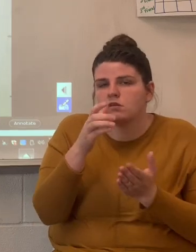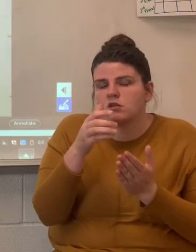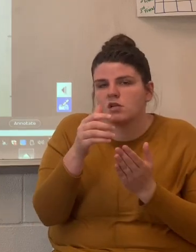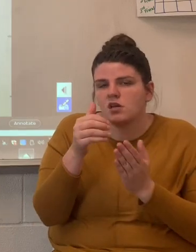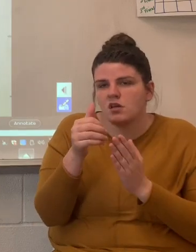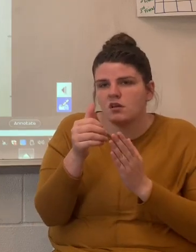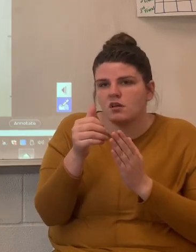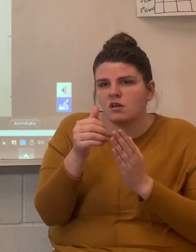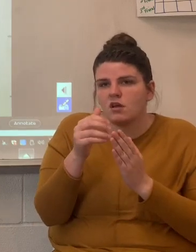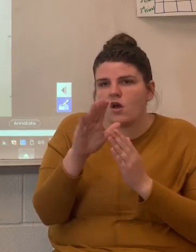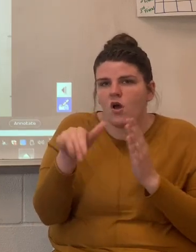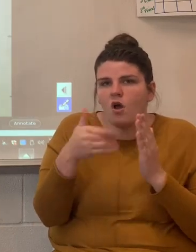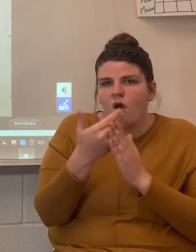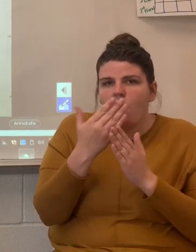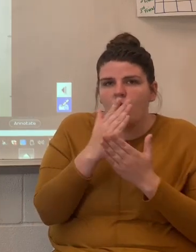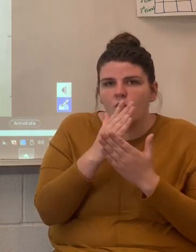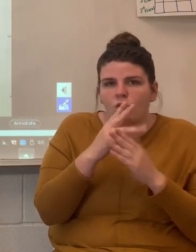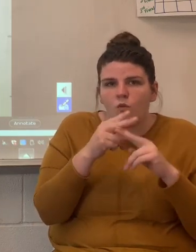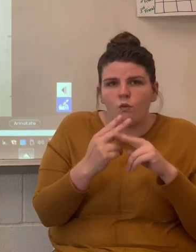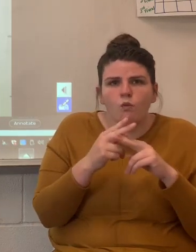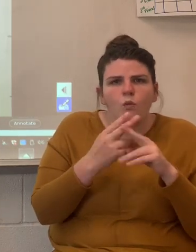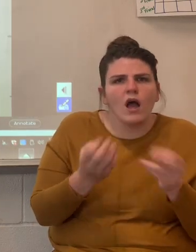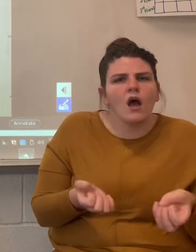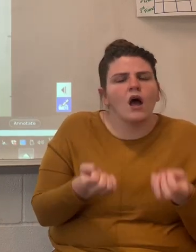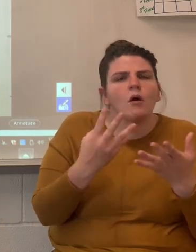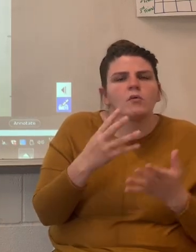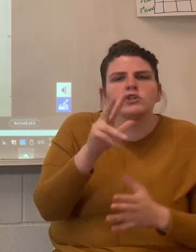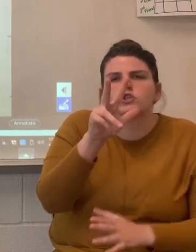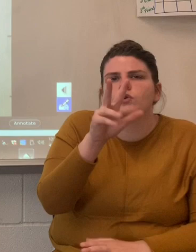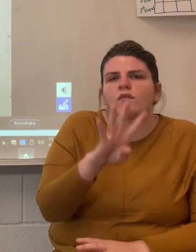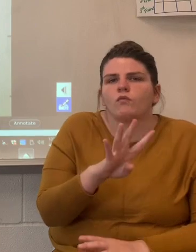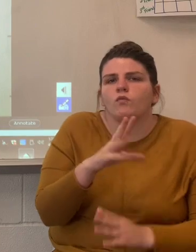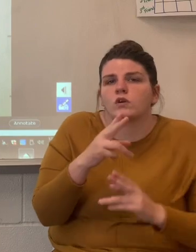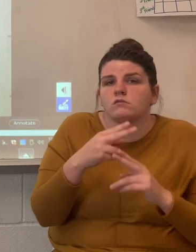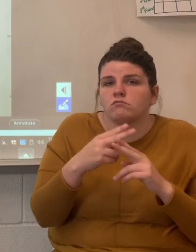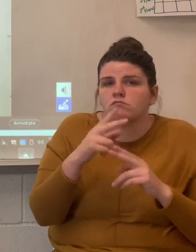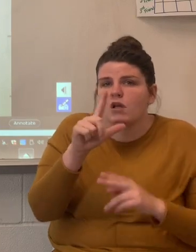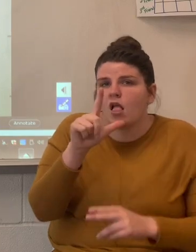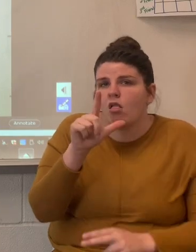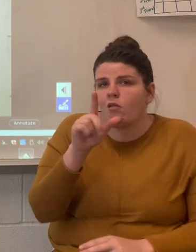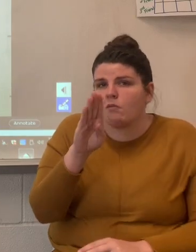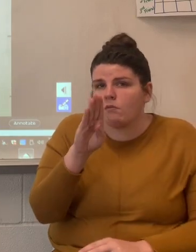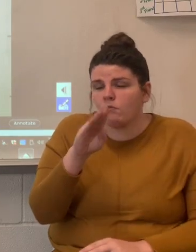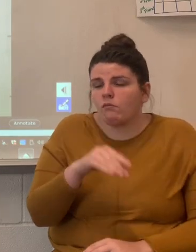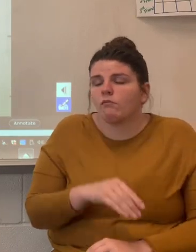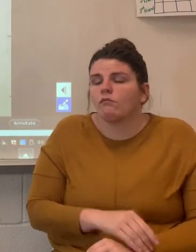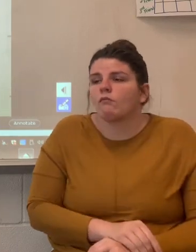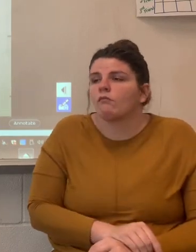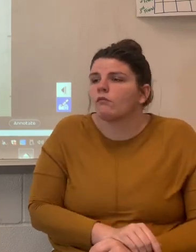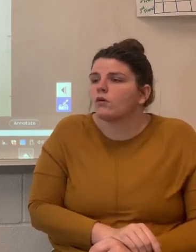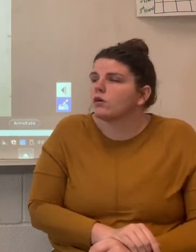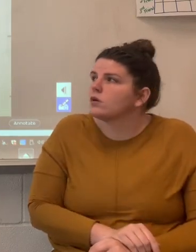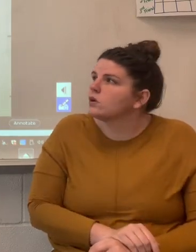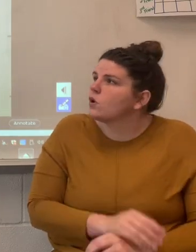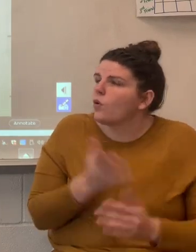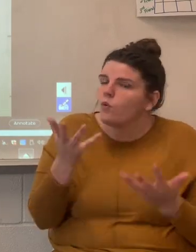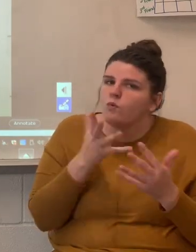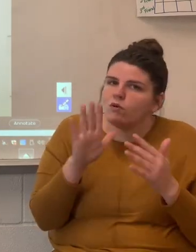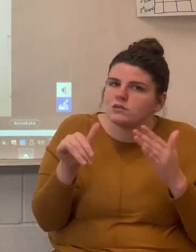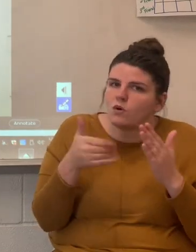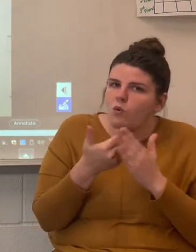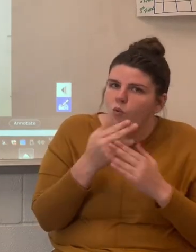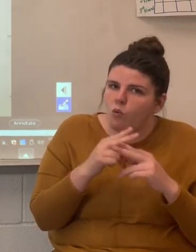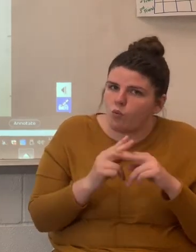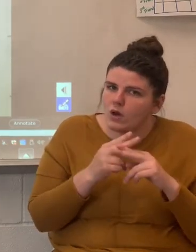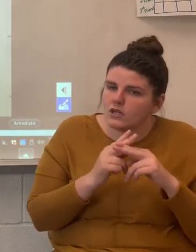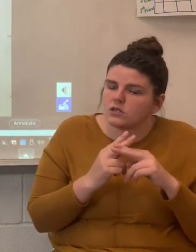weigh 3/4 pounds. What is the total weight of the water bottles? Okay, that's our first part. We're going to talk about that one first. Well,